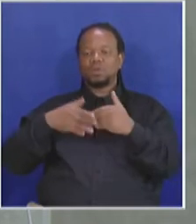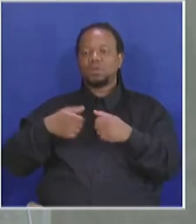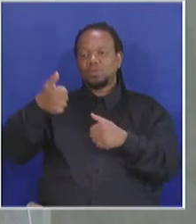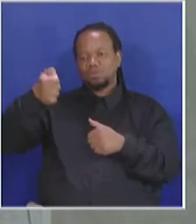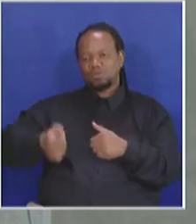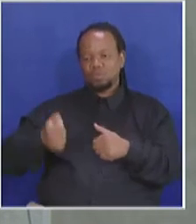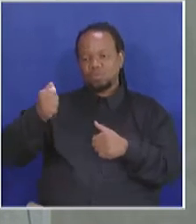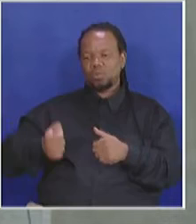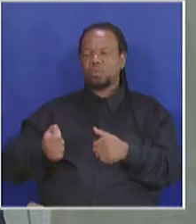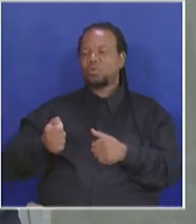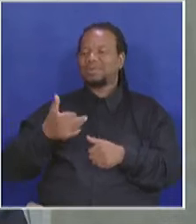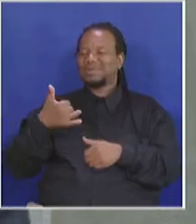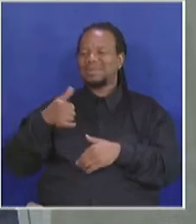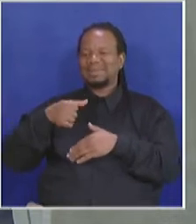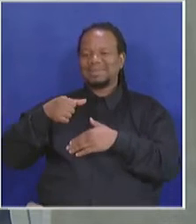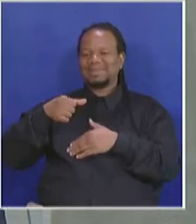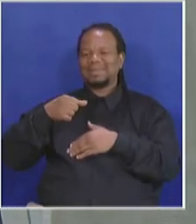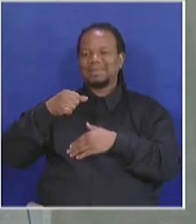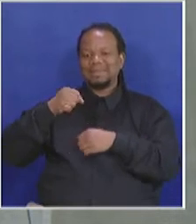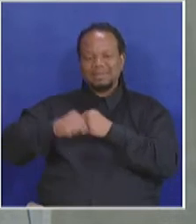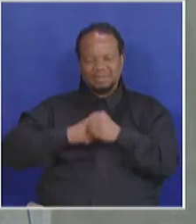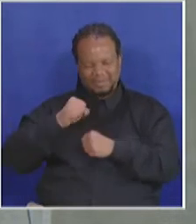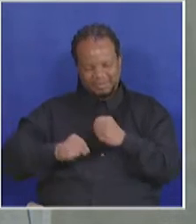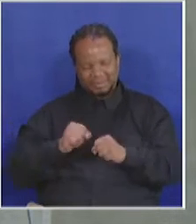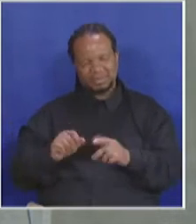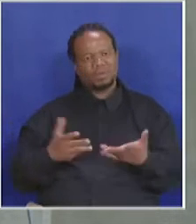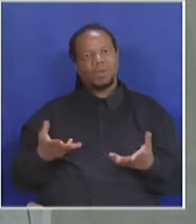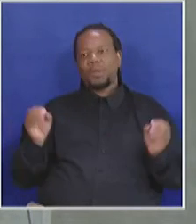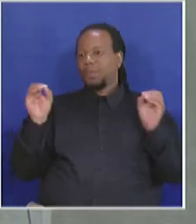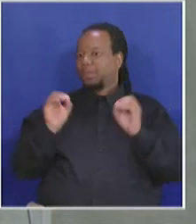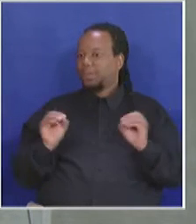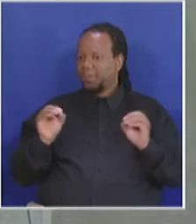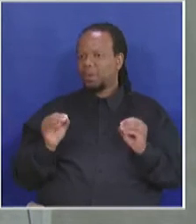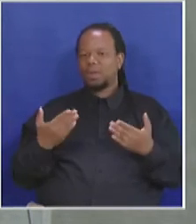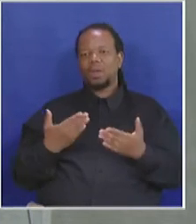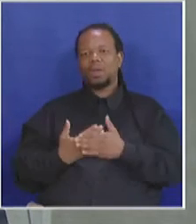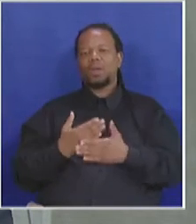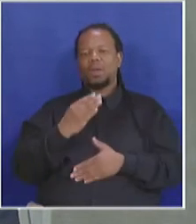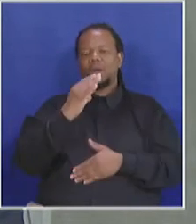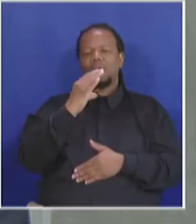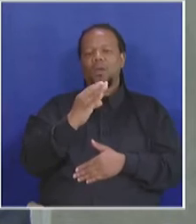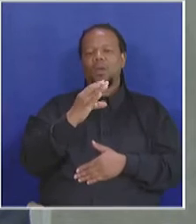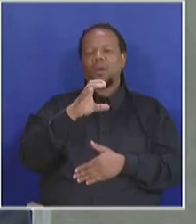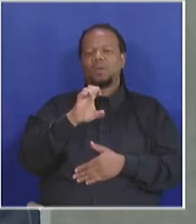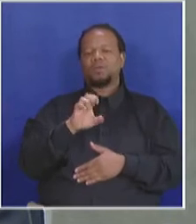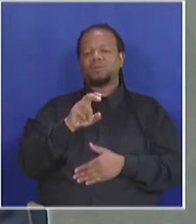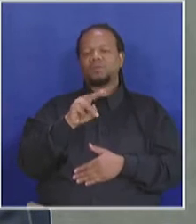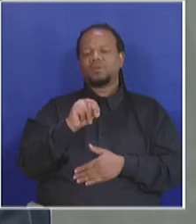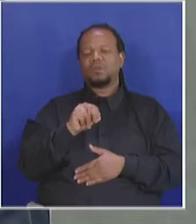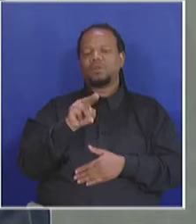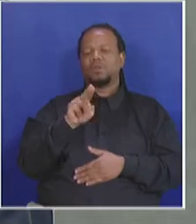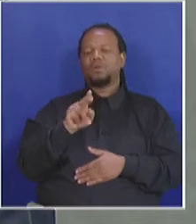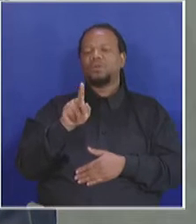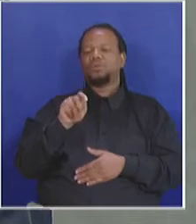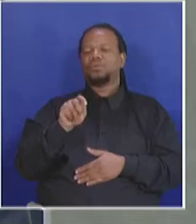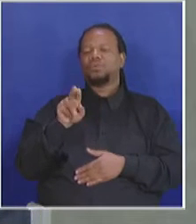years? Talk about delivery of services. The Centurion Aerospace Village in Gauteng